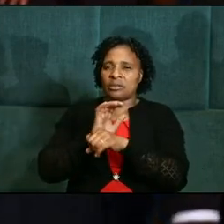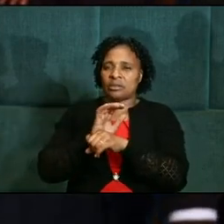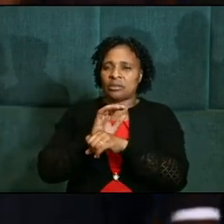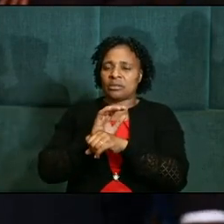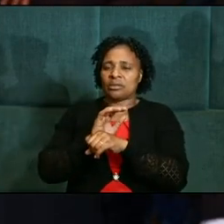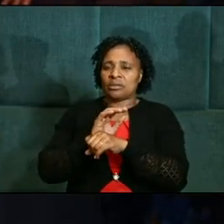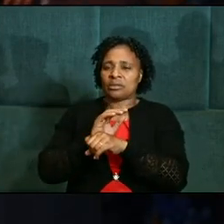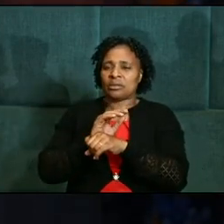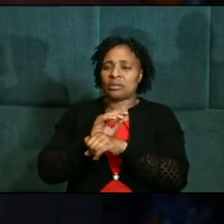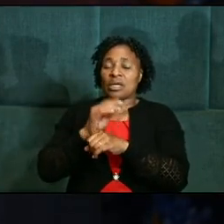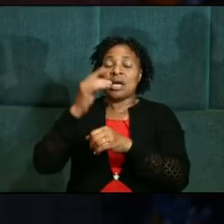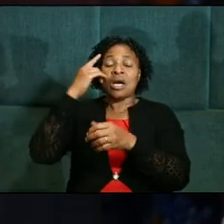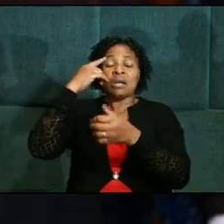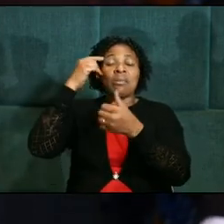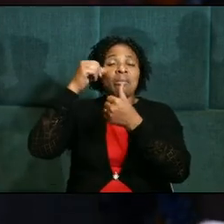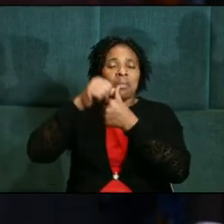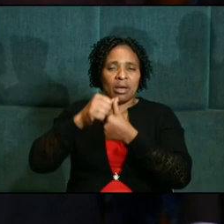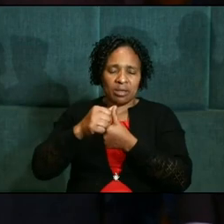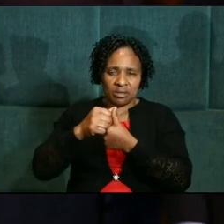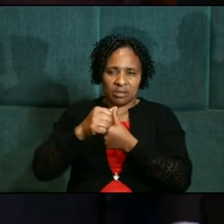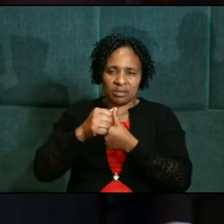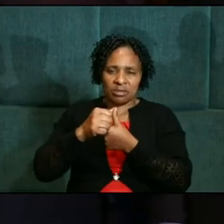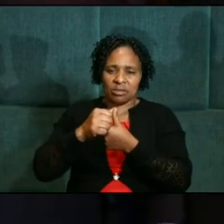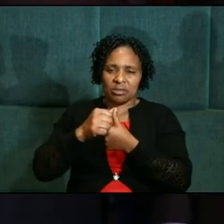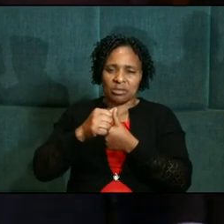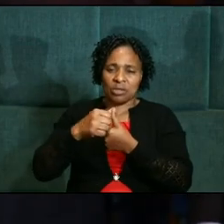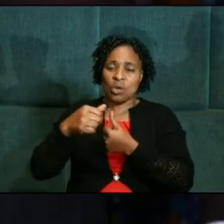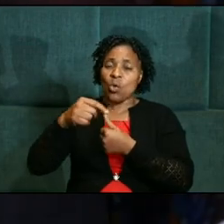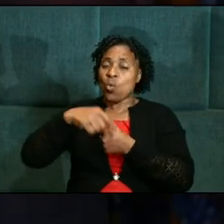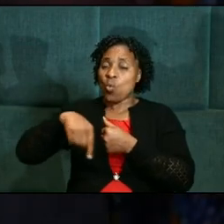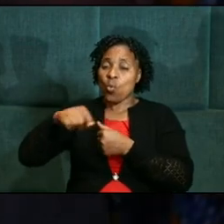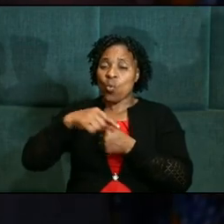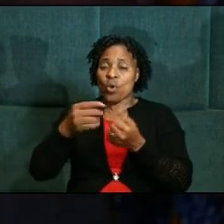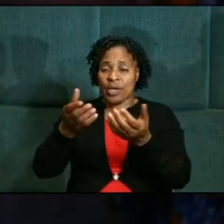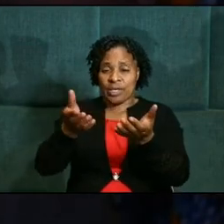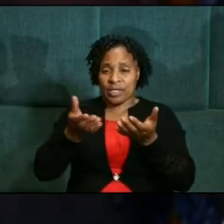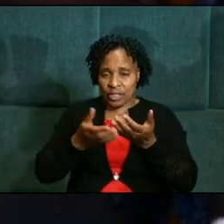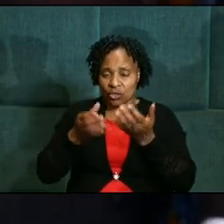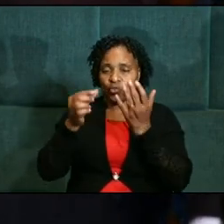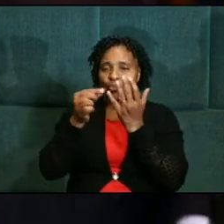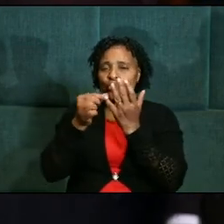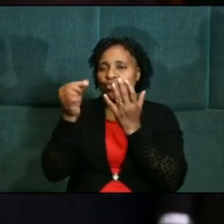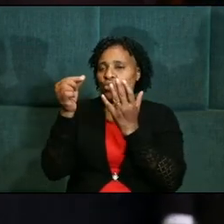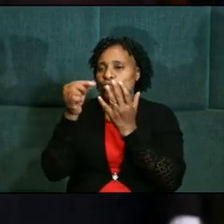We have realized that we need to choose